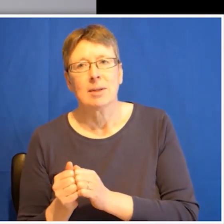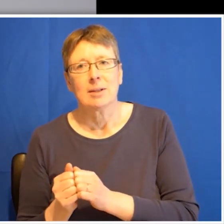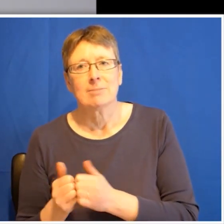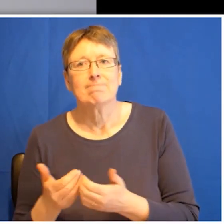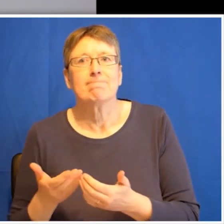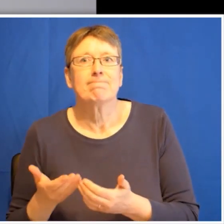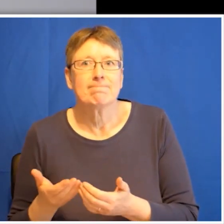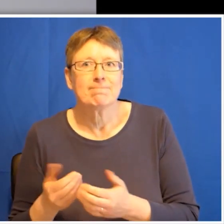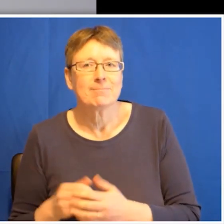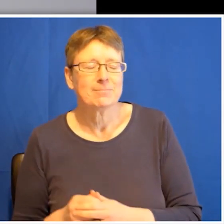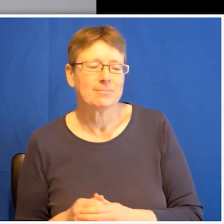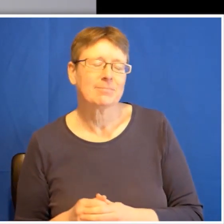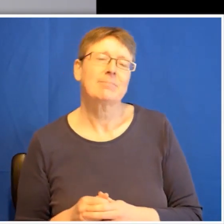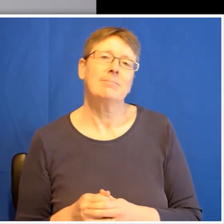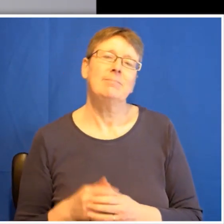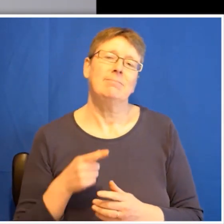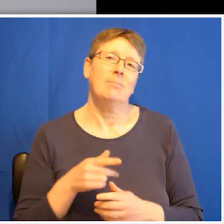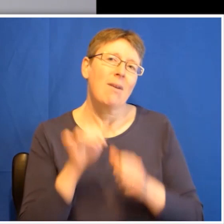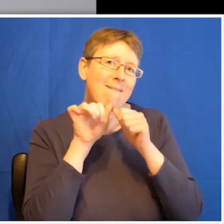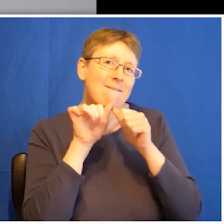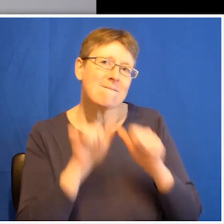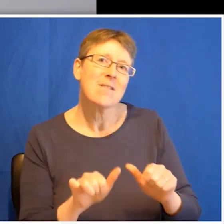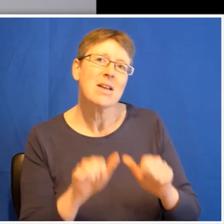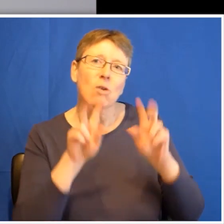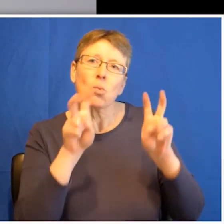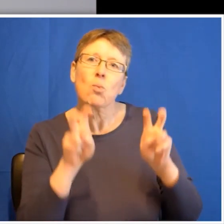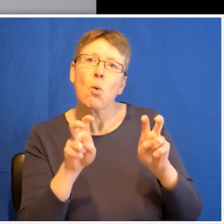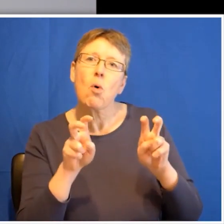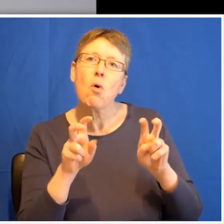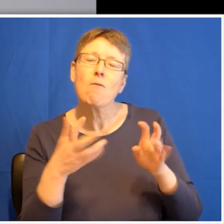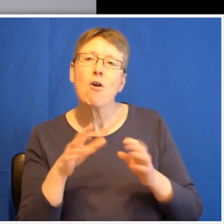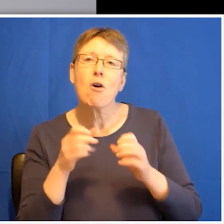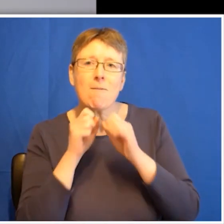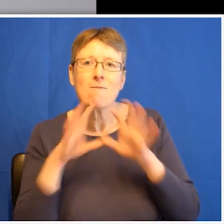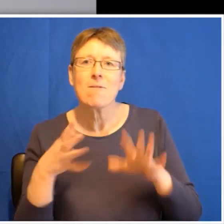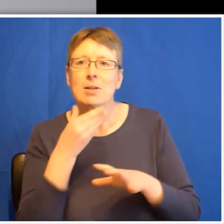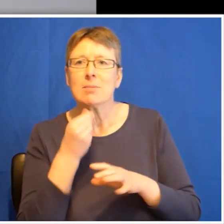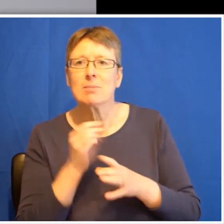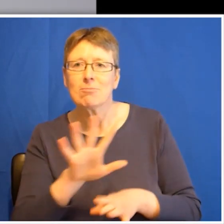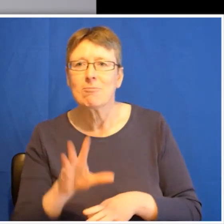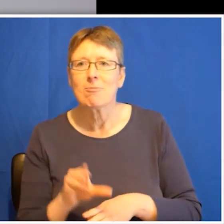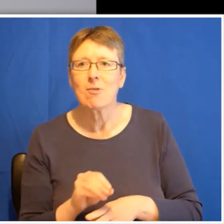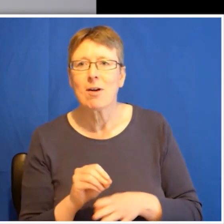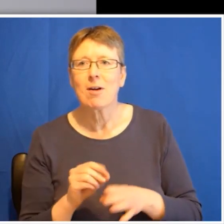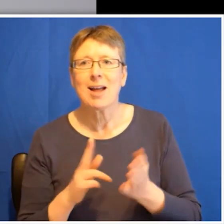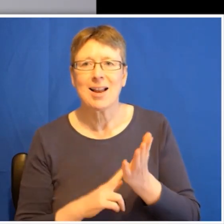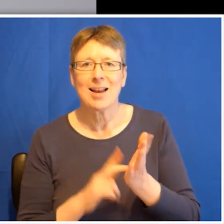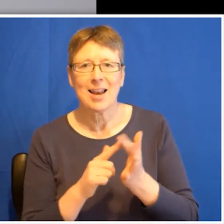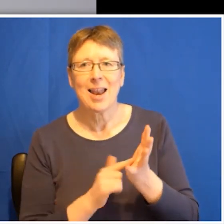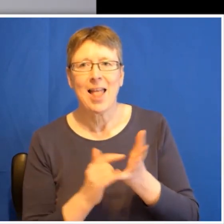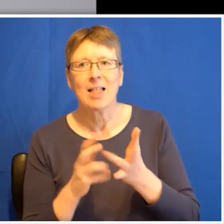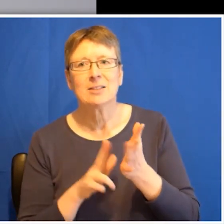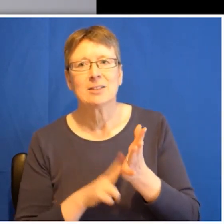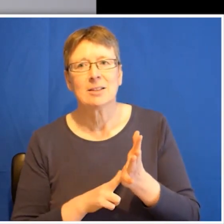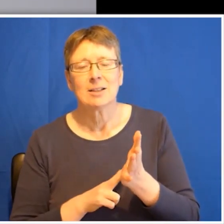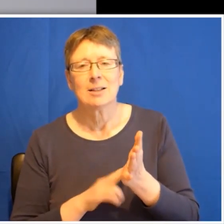colleagues groaning. So I should like to finish up with my all-time favourite quote by Nelson Mandela.